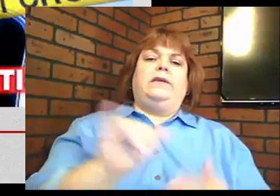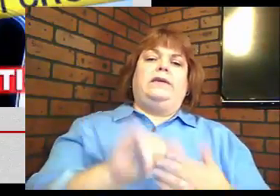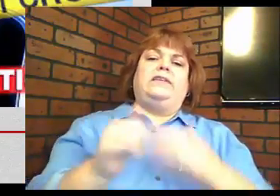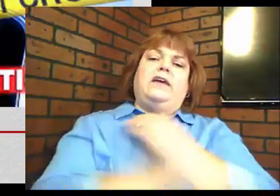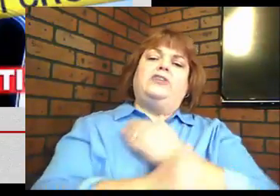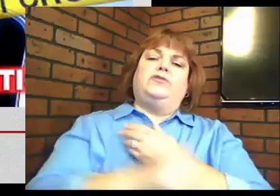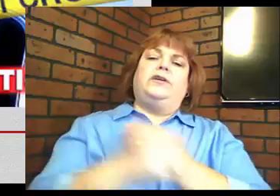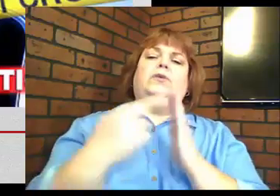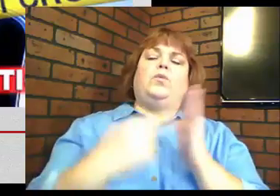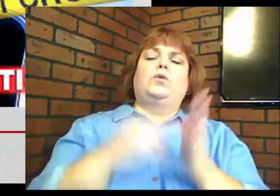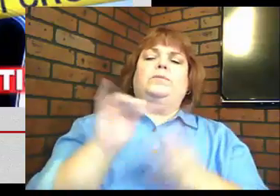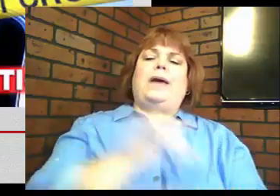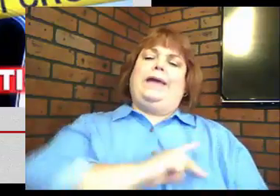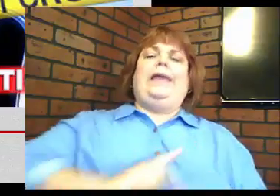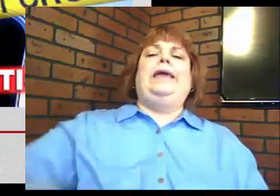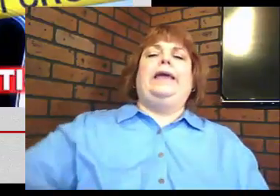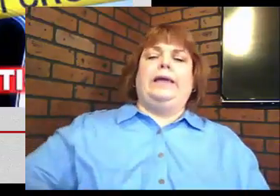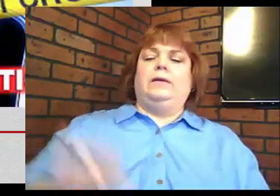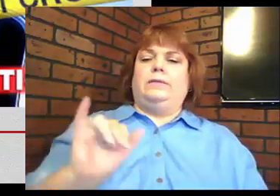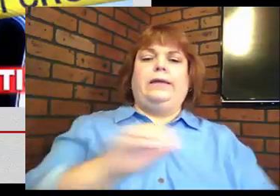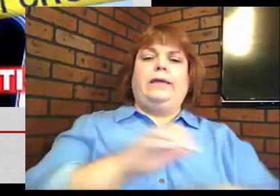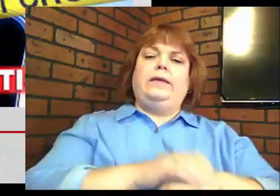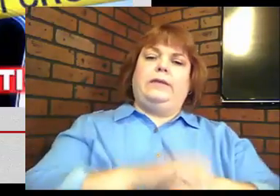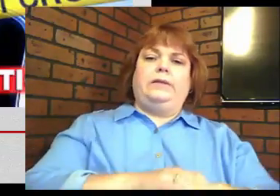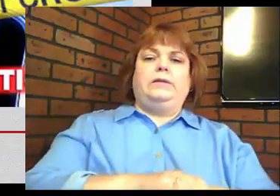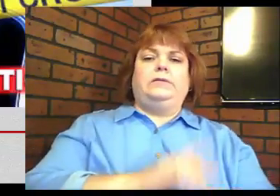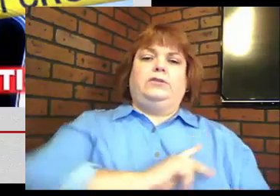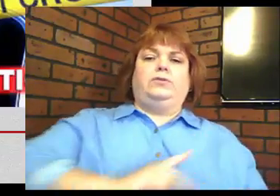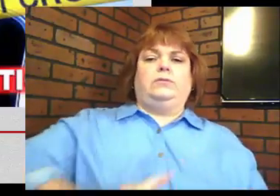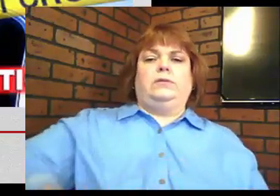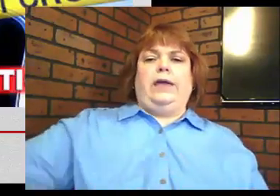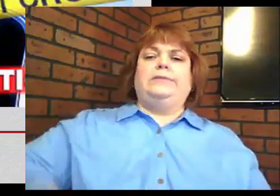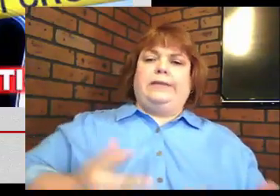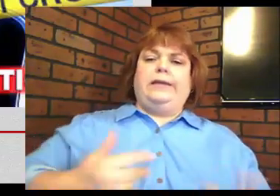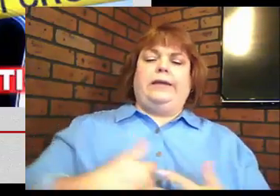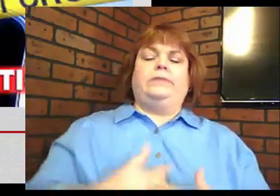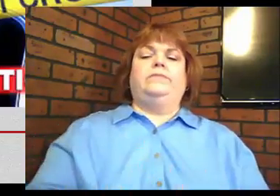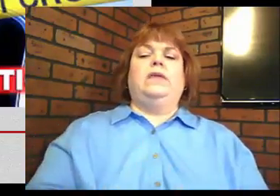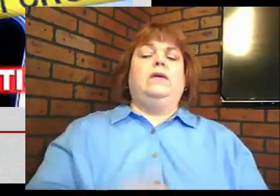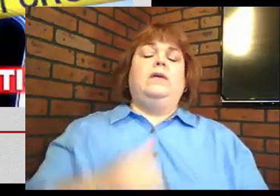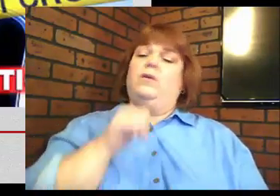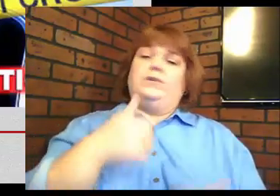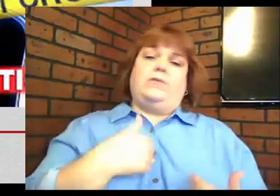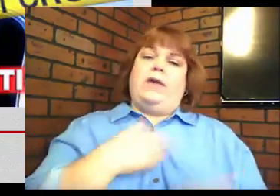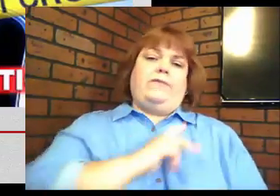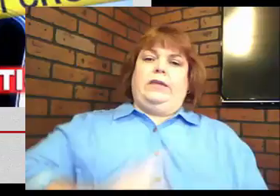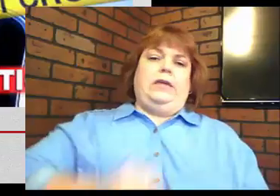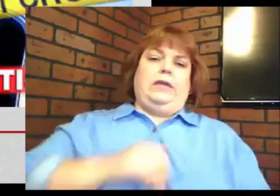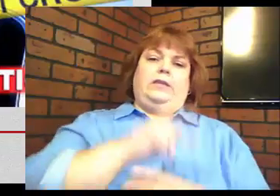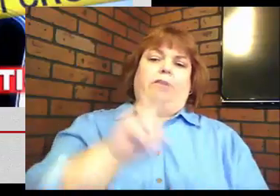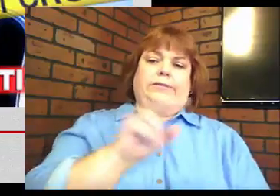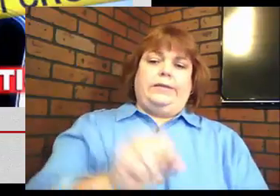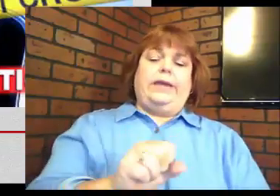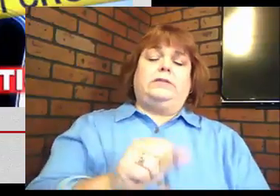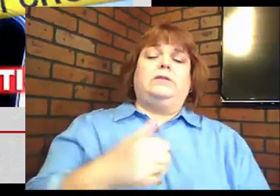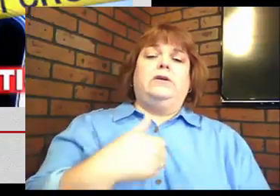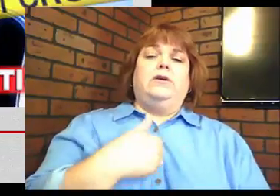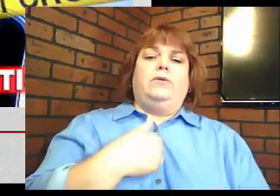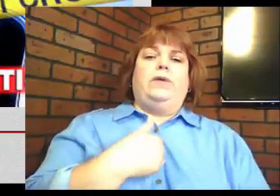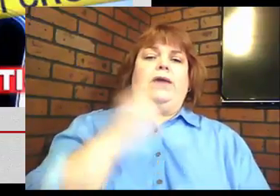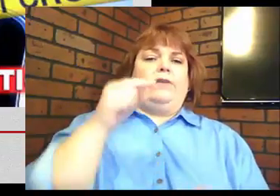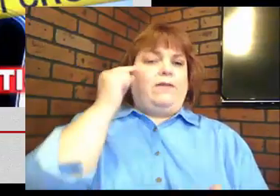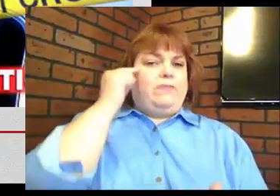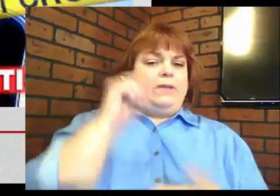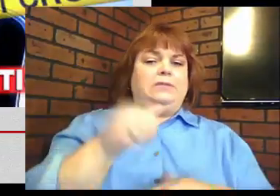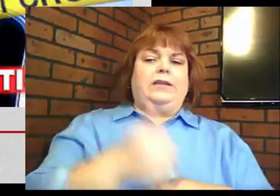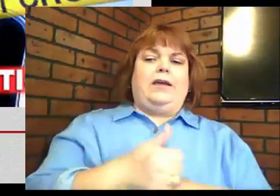Investigation, investigation, investigation. There are three different signs that I can think of right now for that